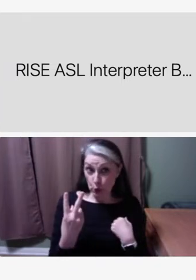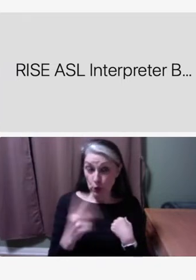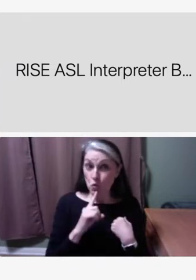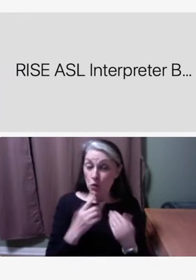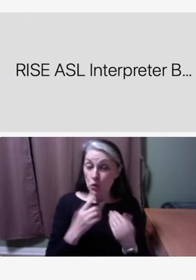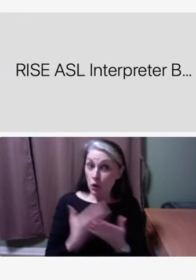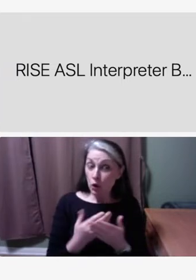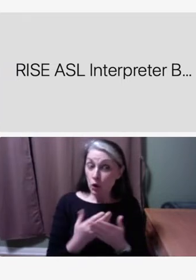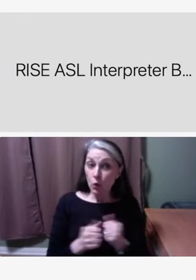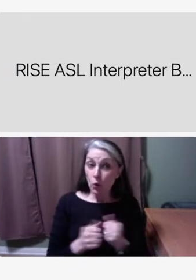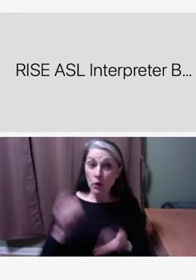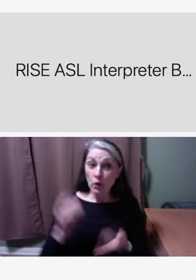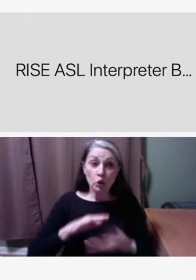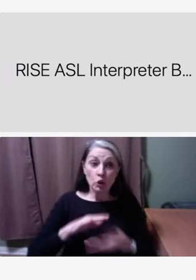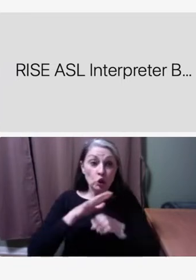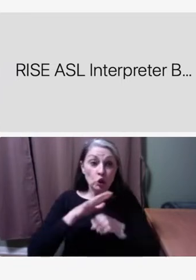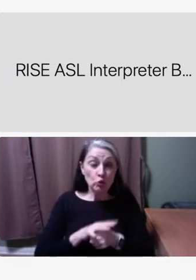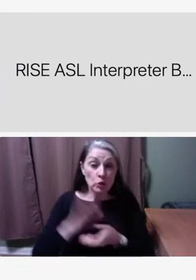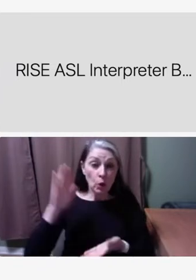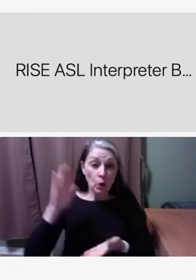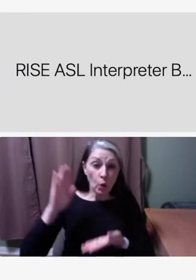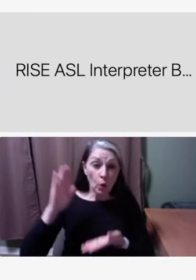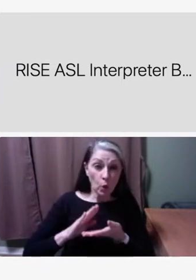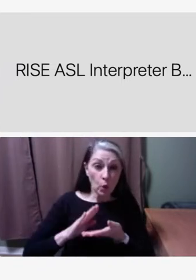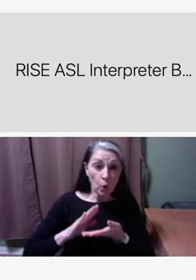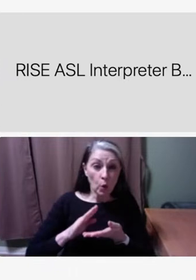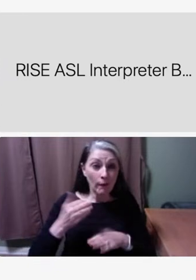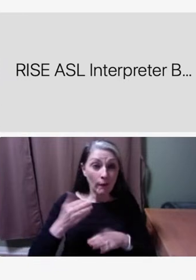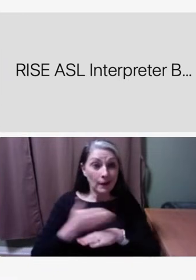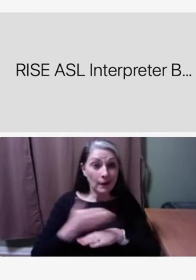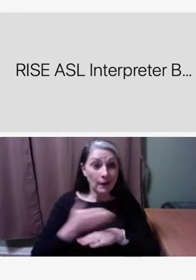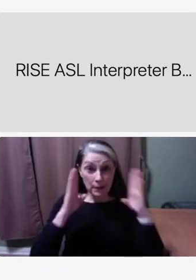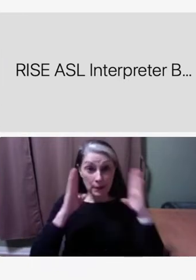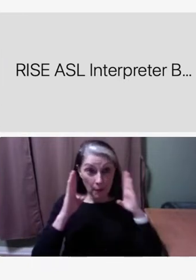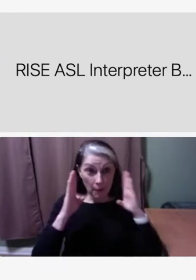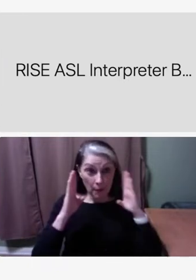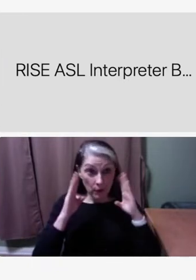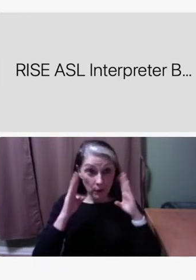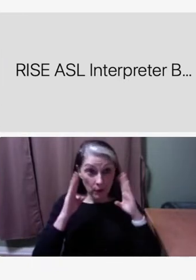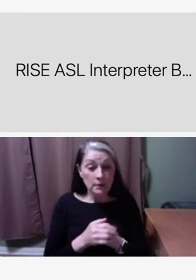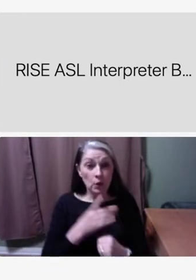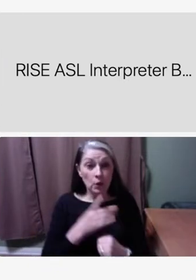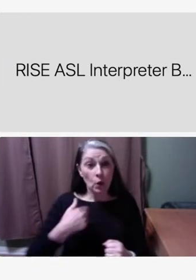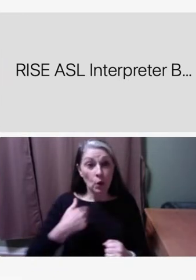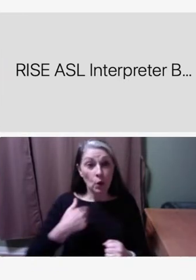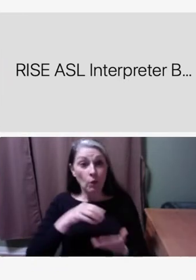increasing mindfulness. And I know a lot of our students really loved it and would love for them to start up again.